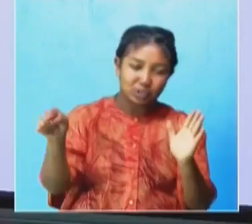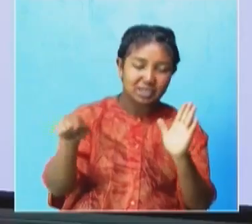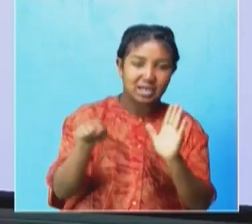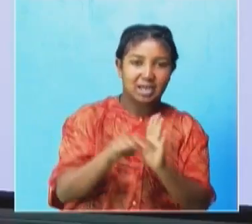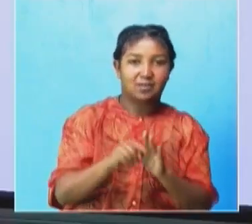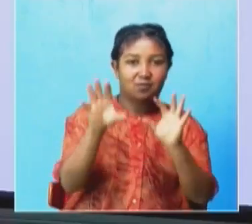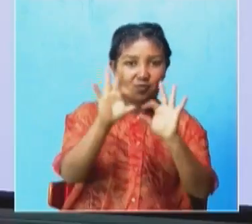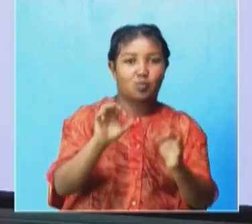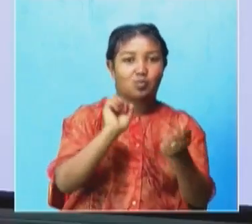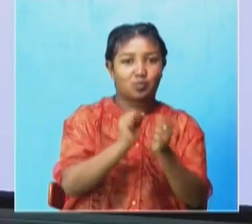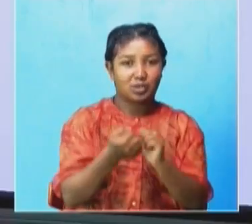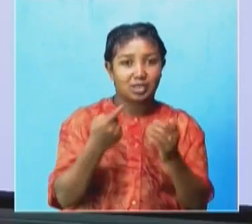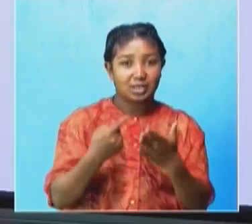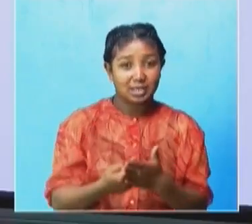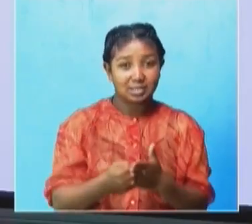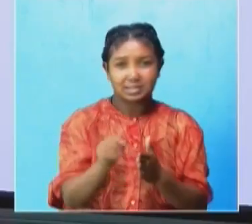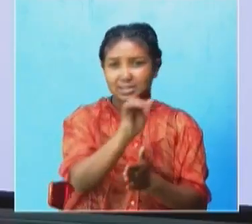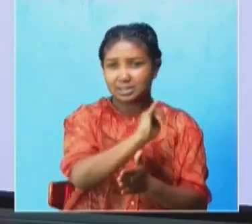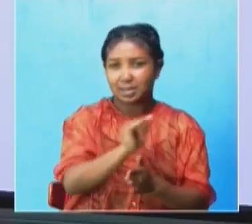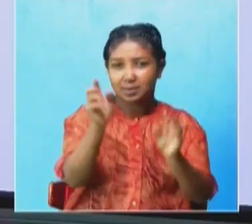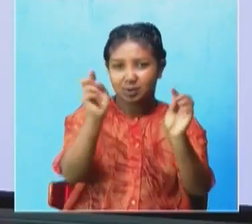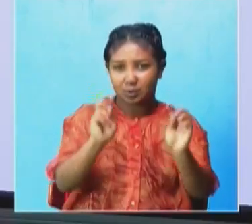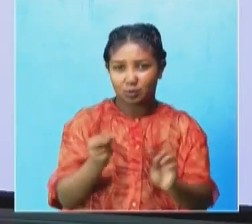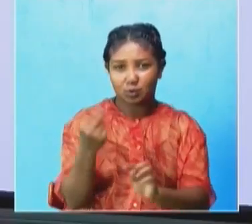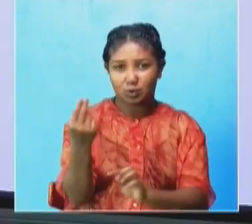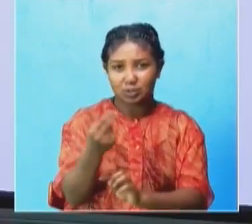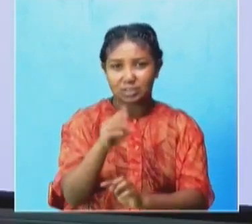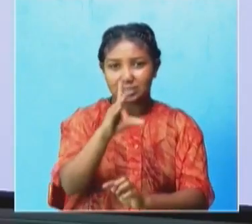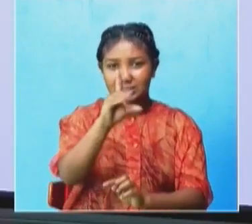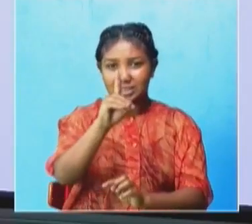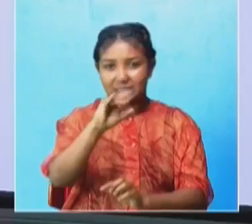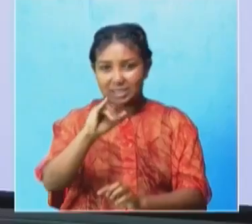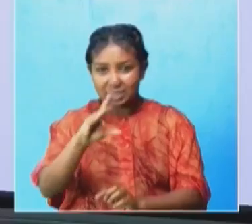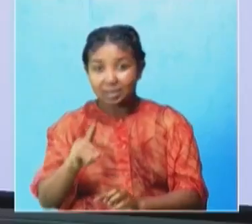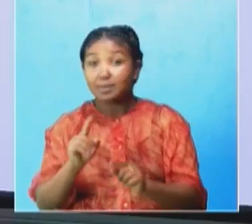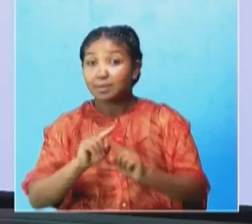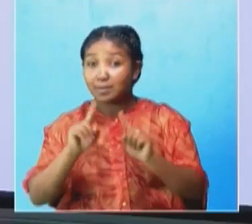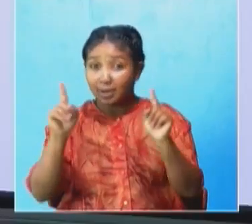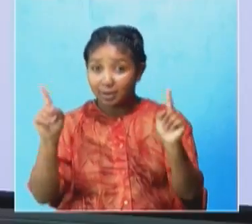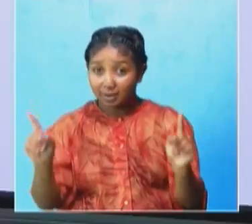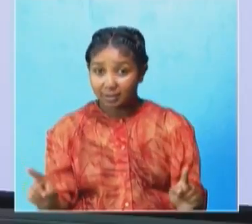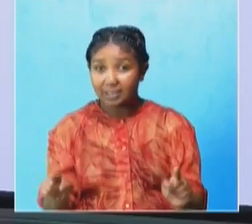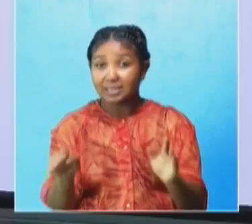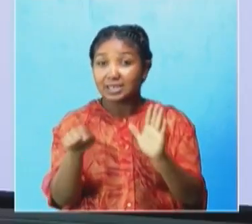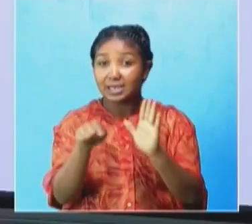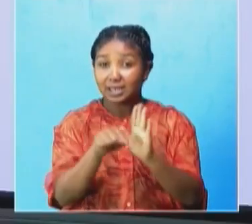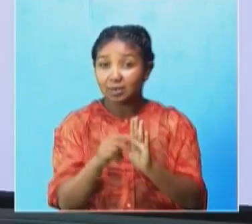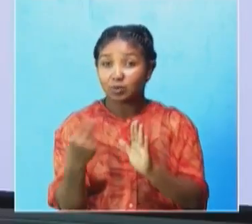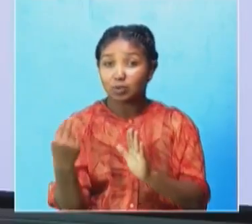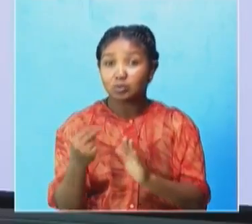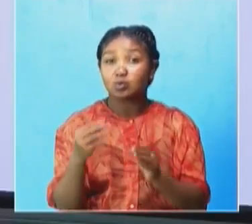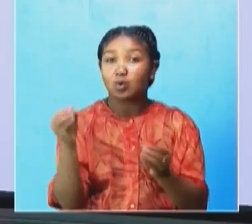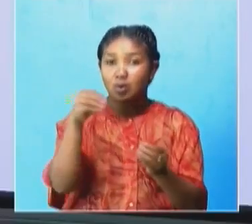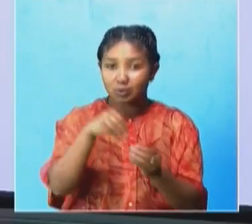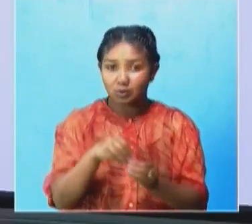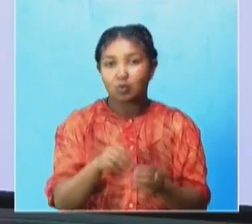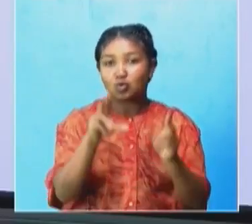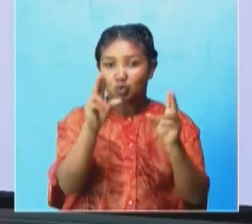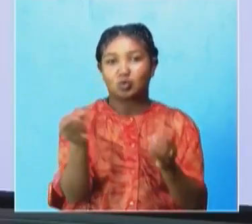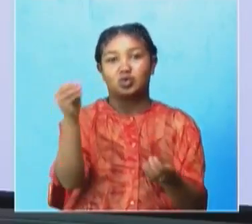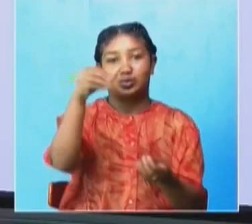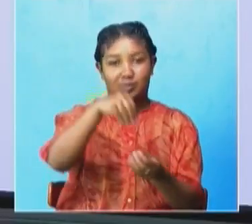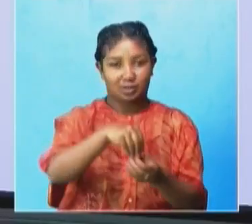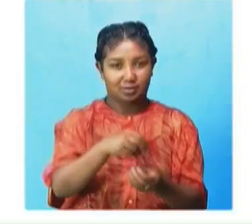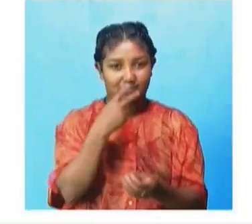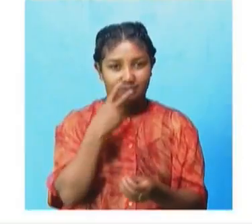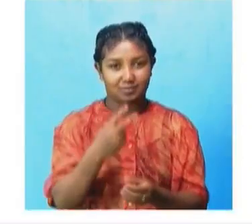negative form. Here is the same structure. We can use did, but as a negative, we can use also not. Let